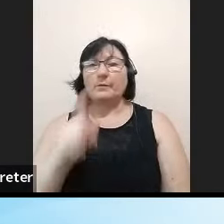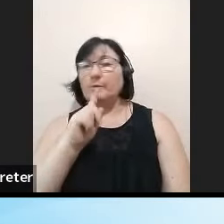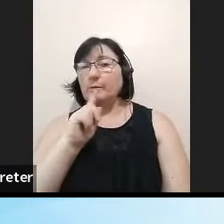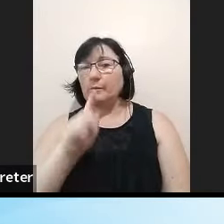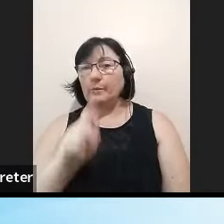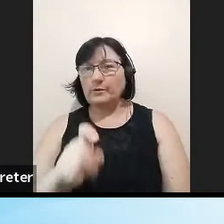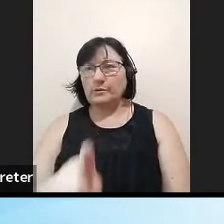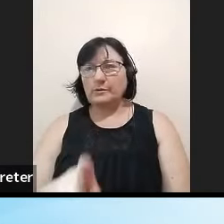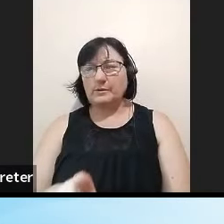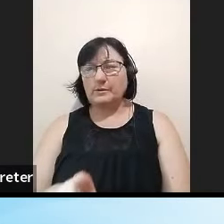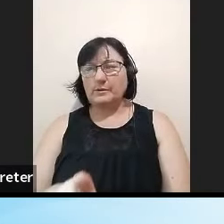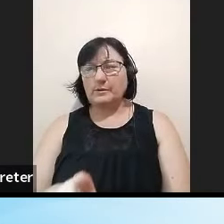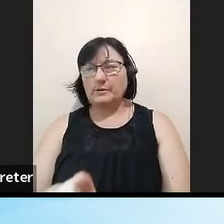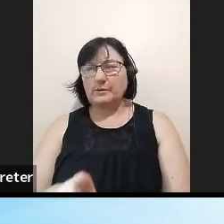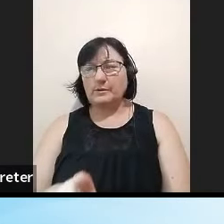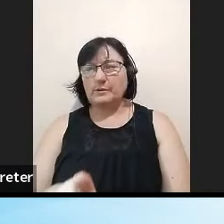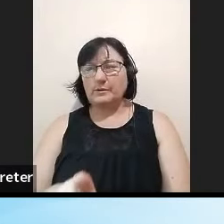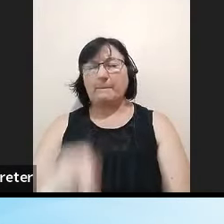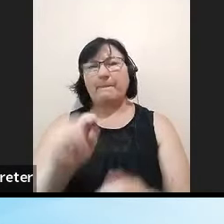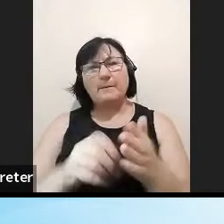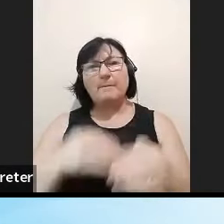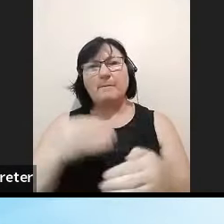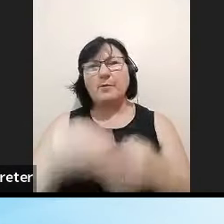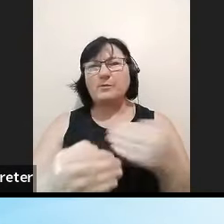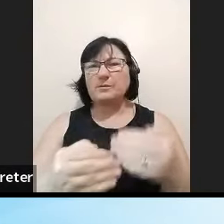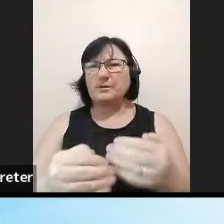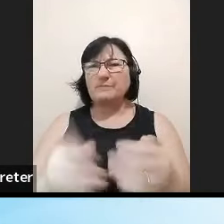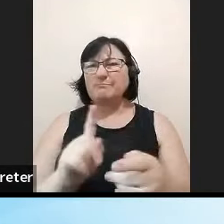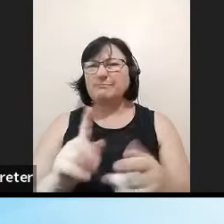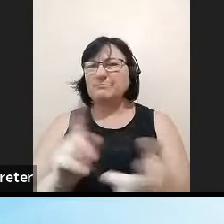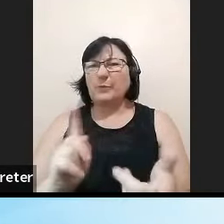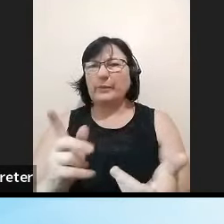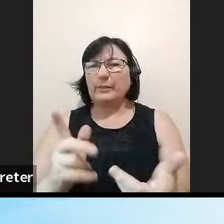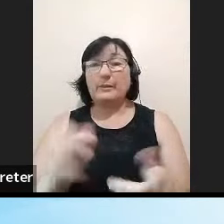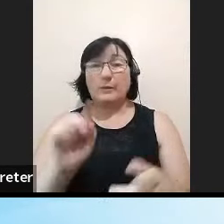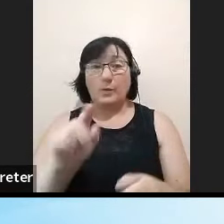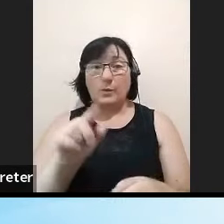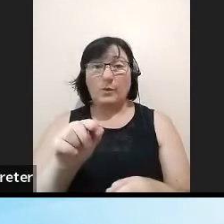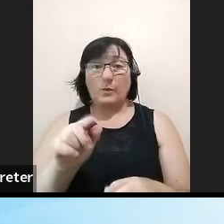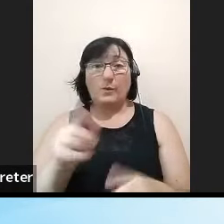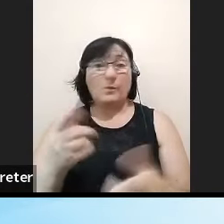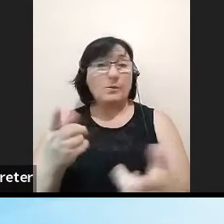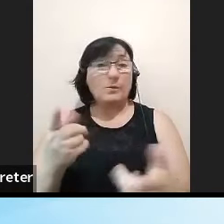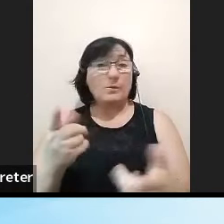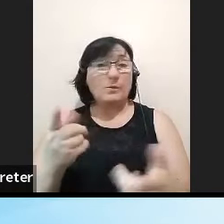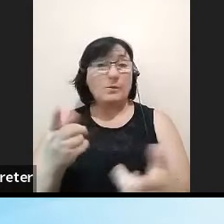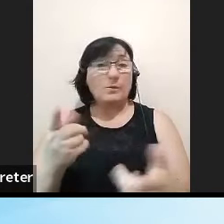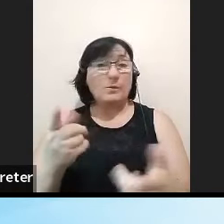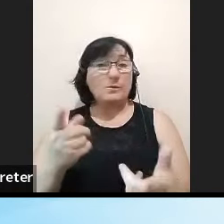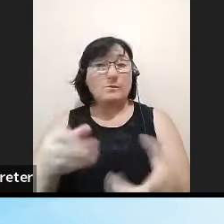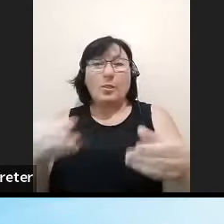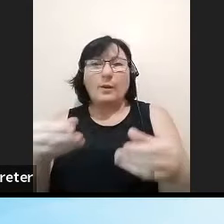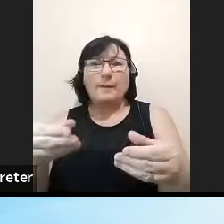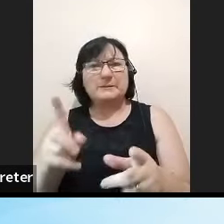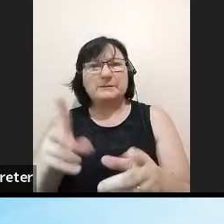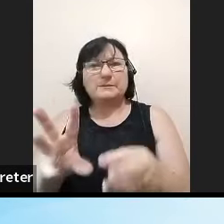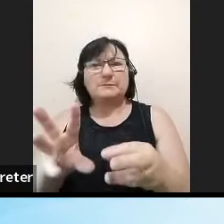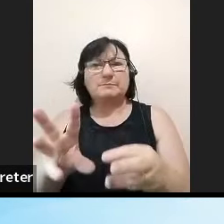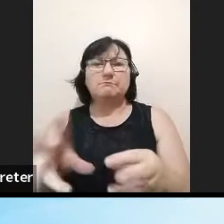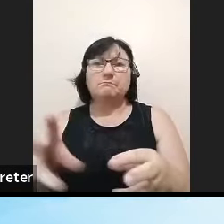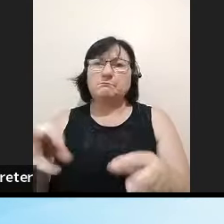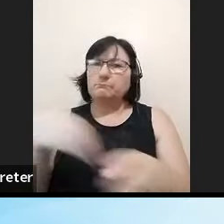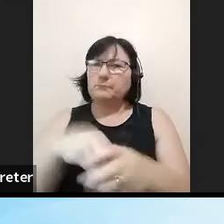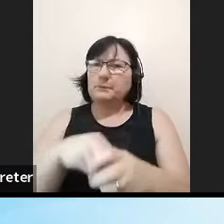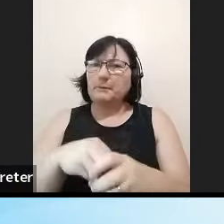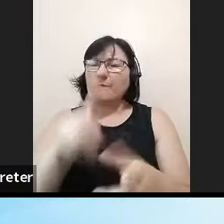process? Are there specific documents that a company should submit that should accompany the application when one wants to